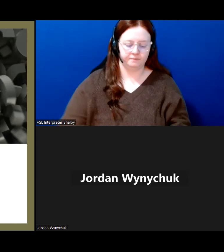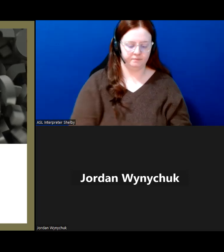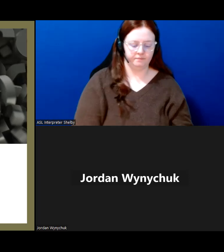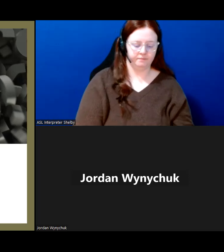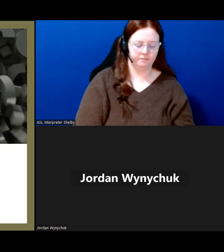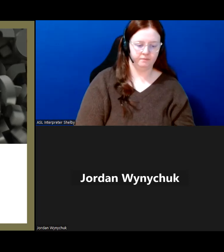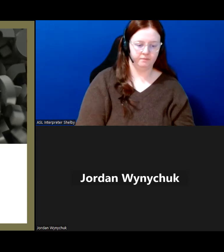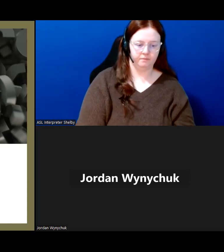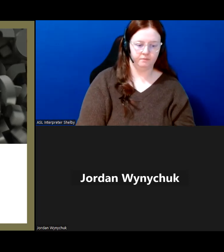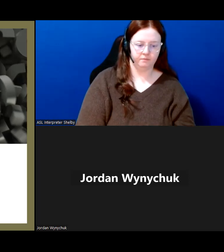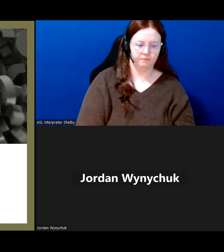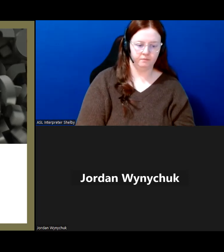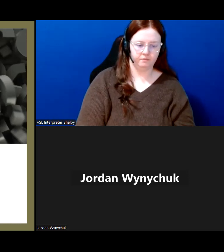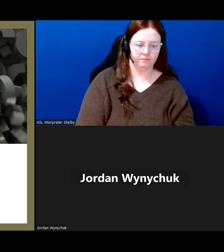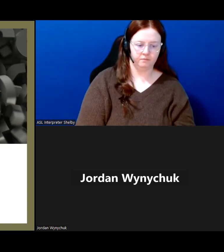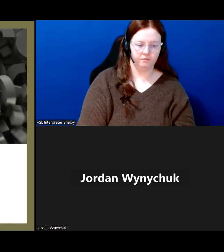my email is